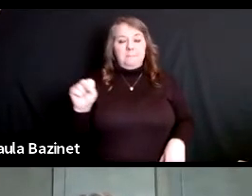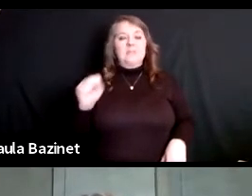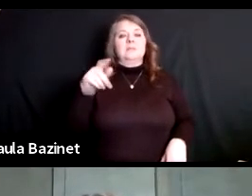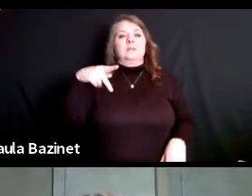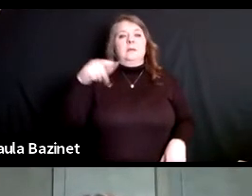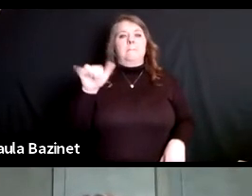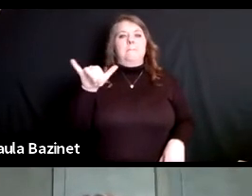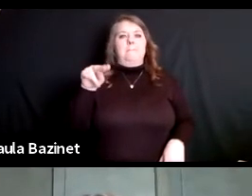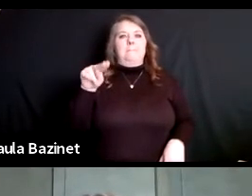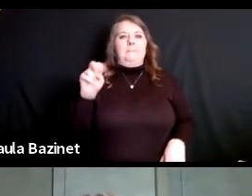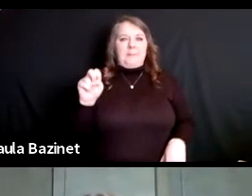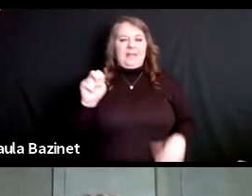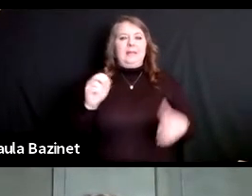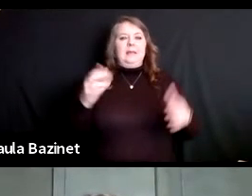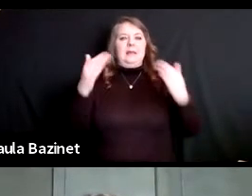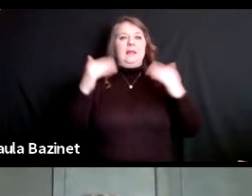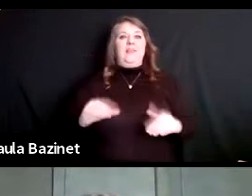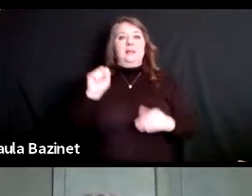Sarah Woods.